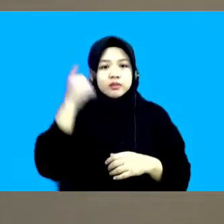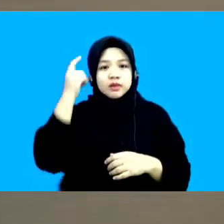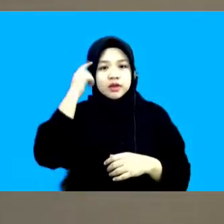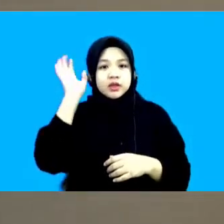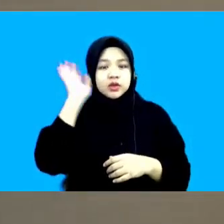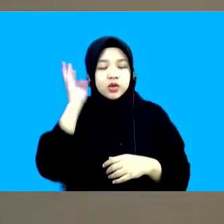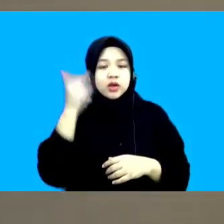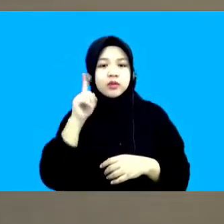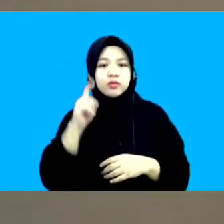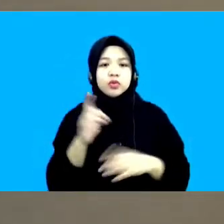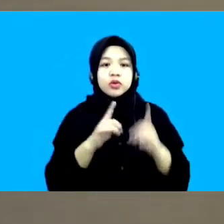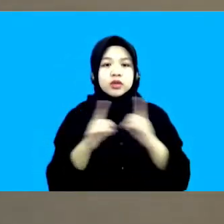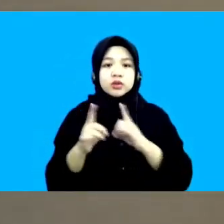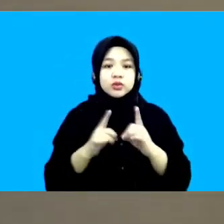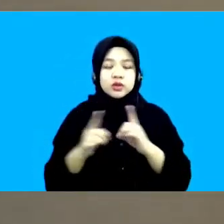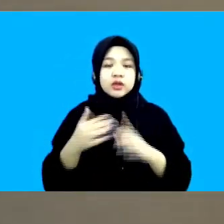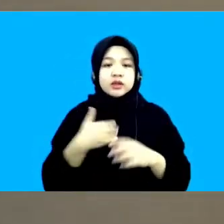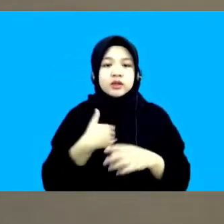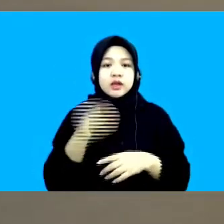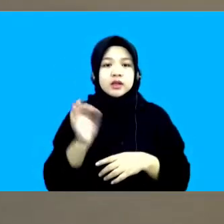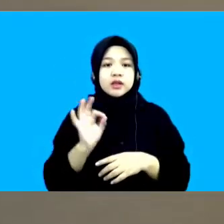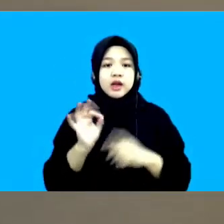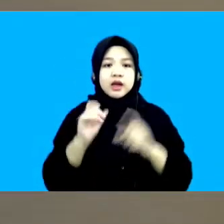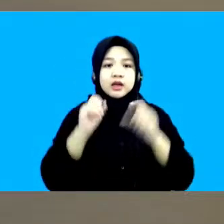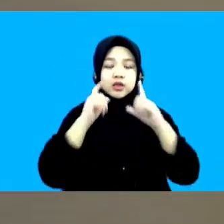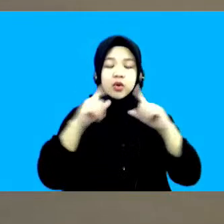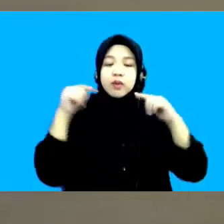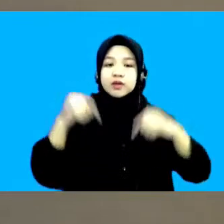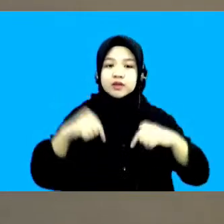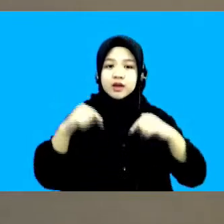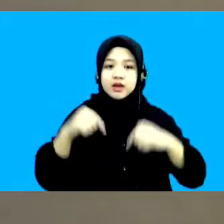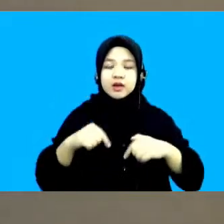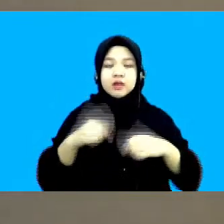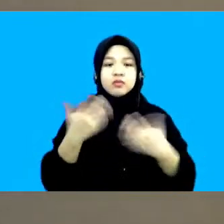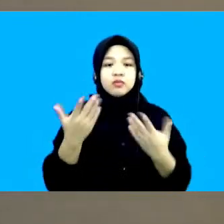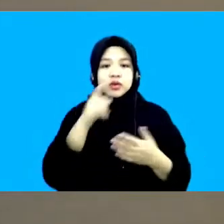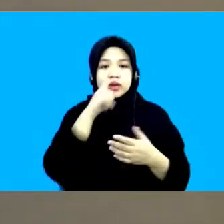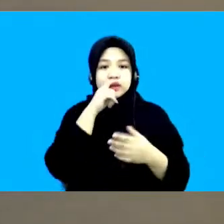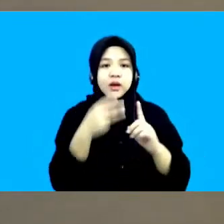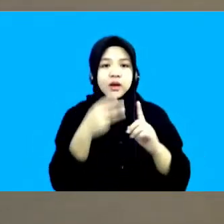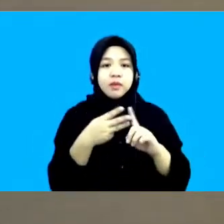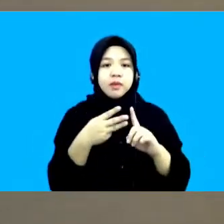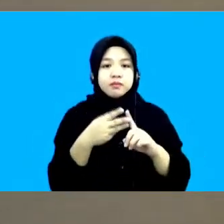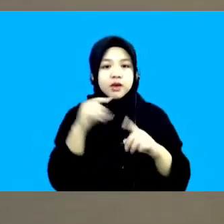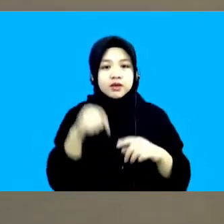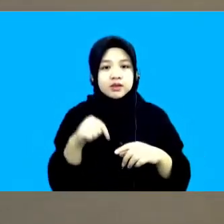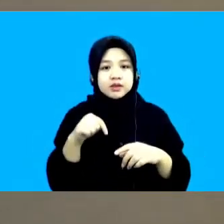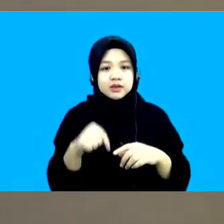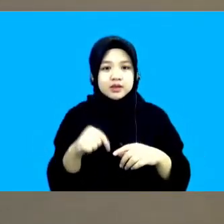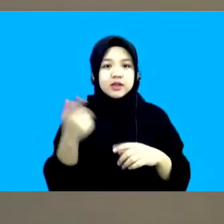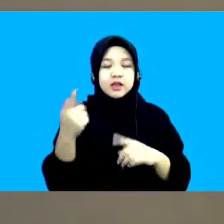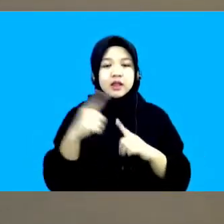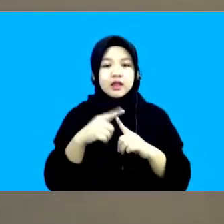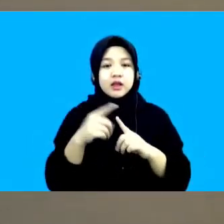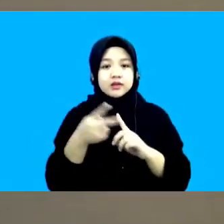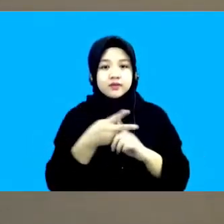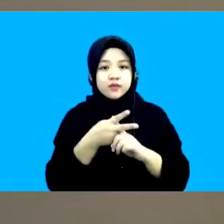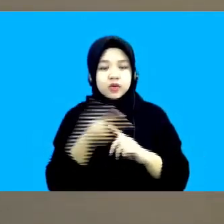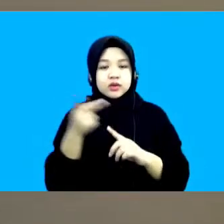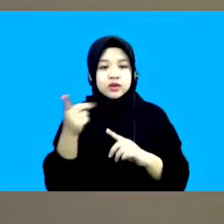develop the policy for poverty. And the reason is because, of course, talking about poverty from